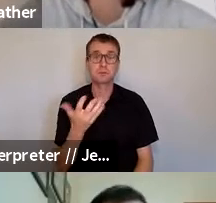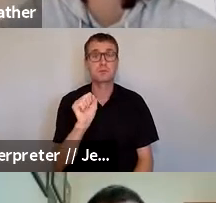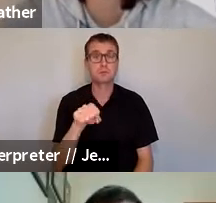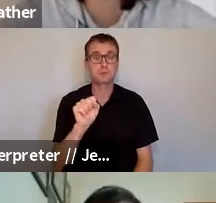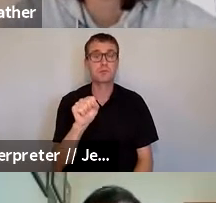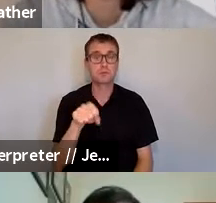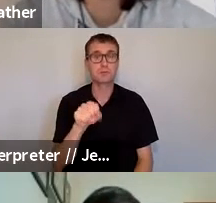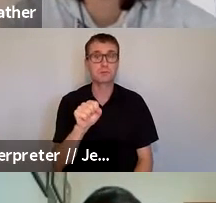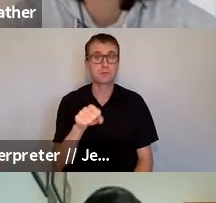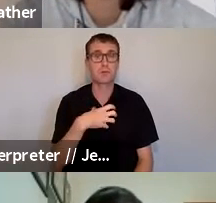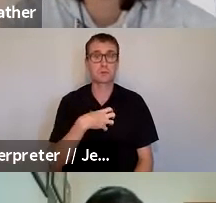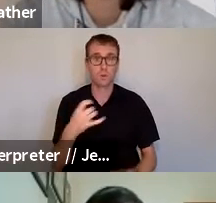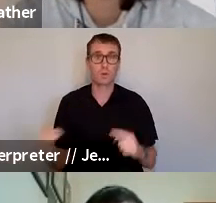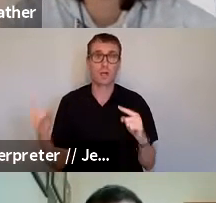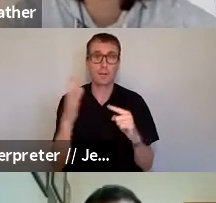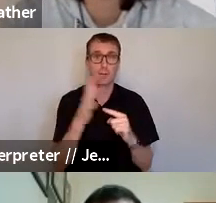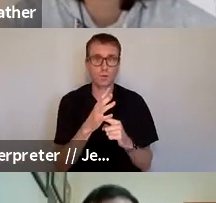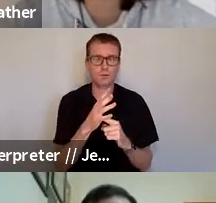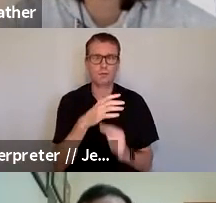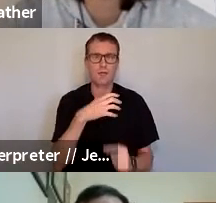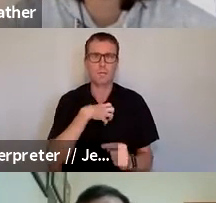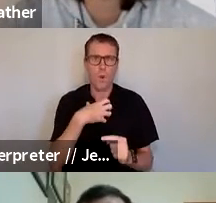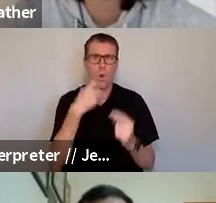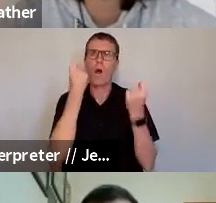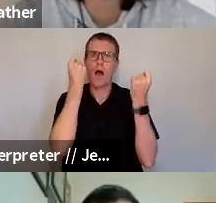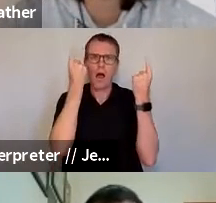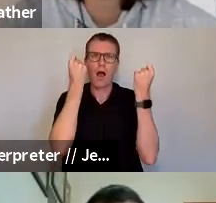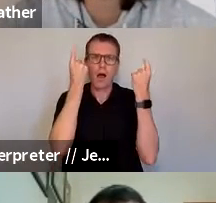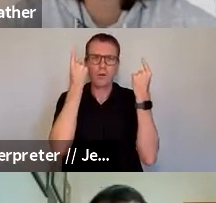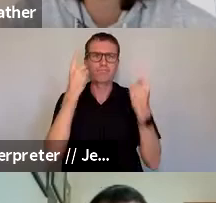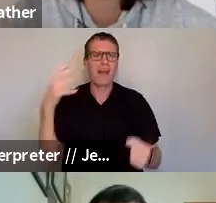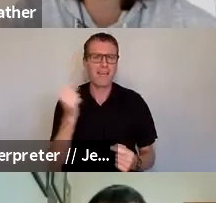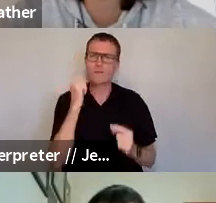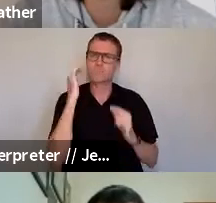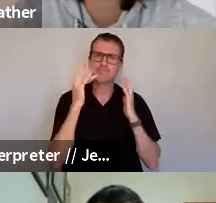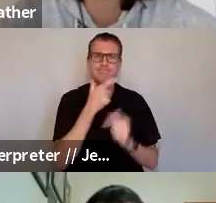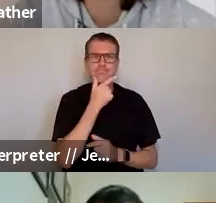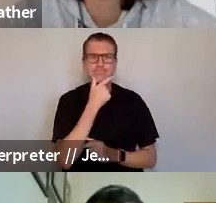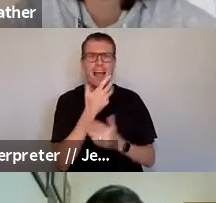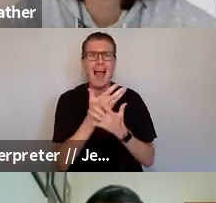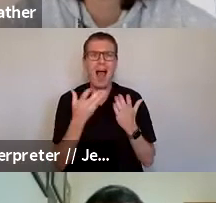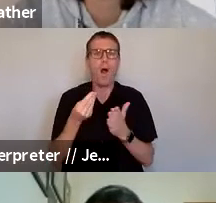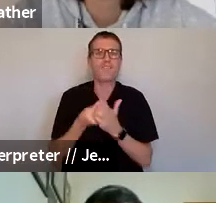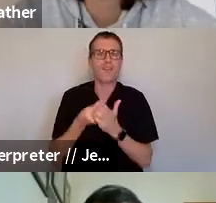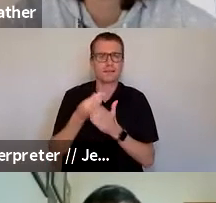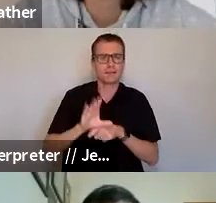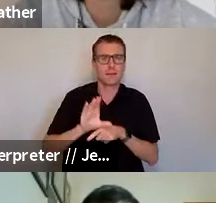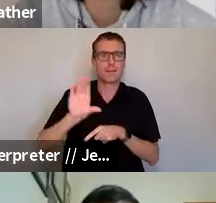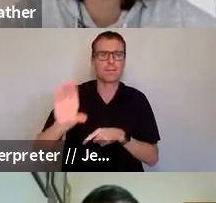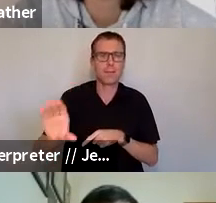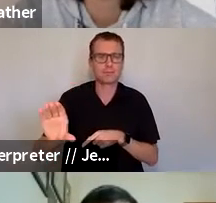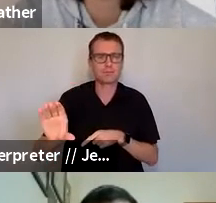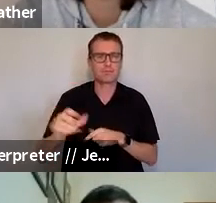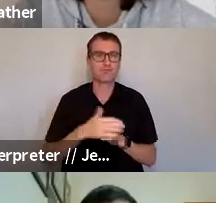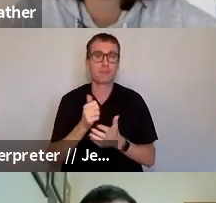to have more understanding, we've now got to work out how we can fund this and support Richard and everybody's